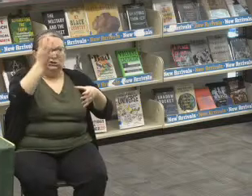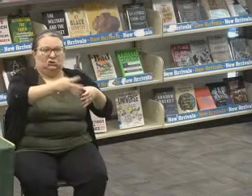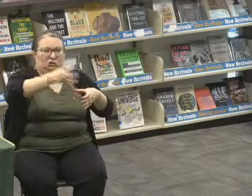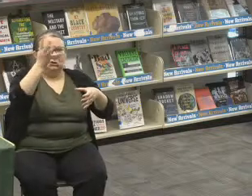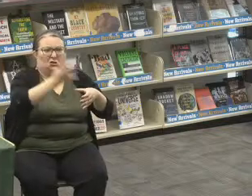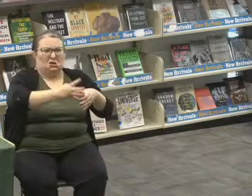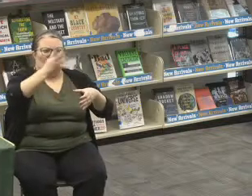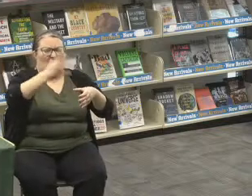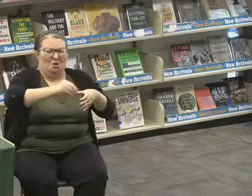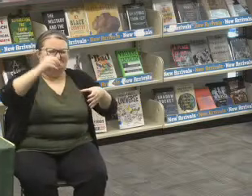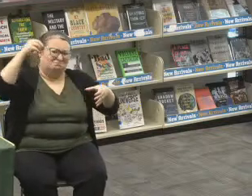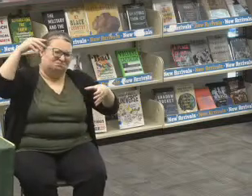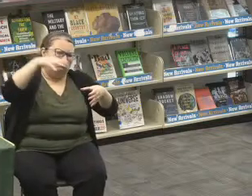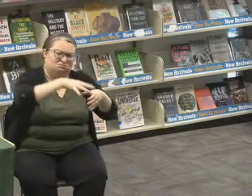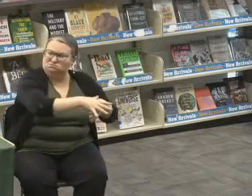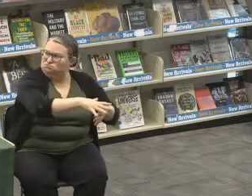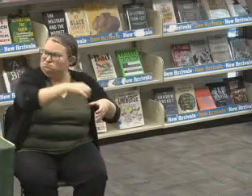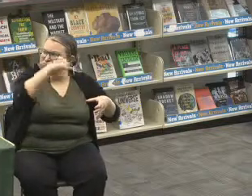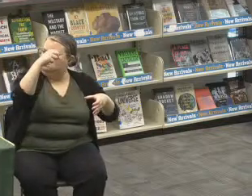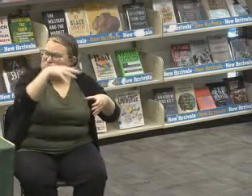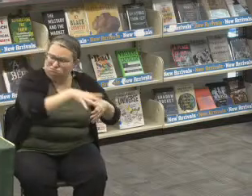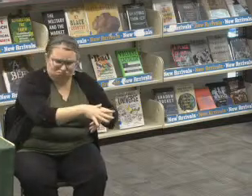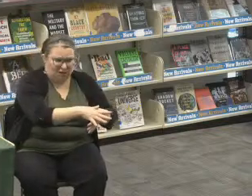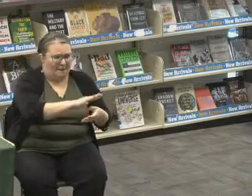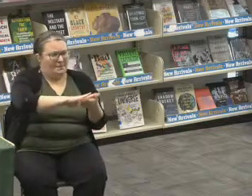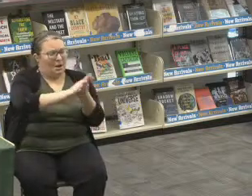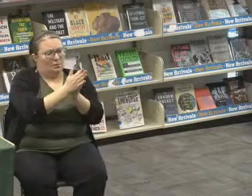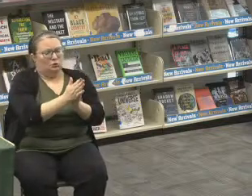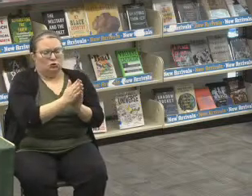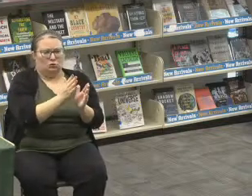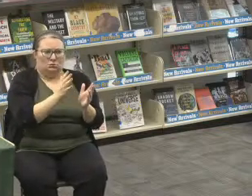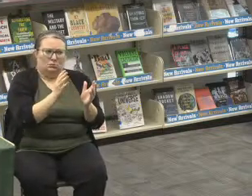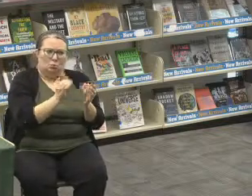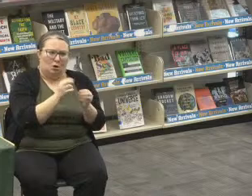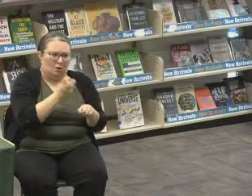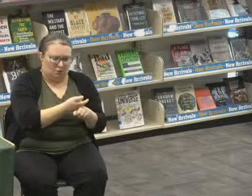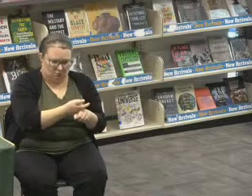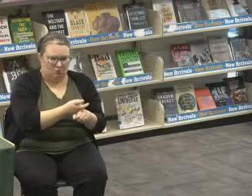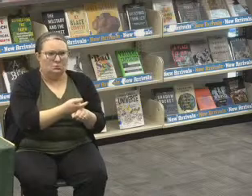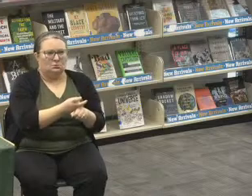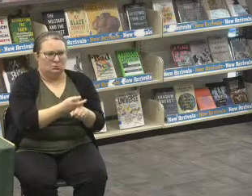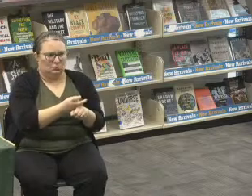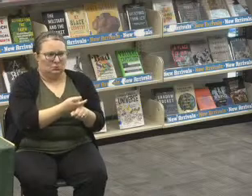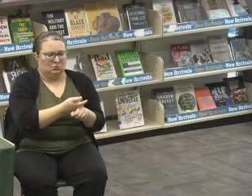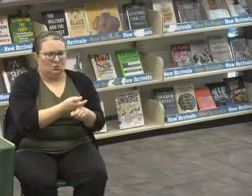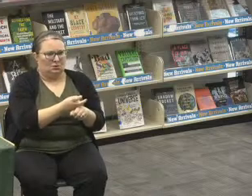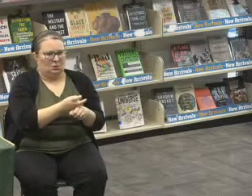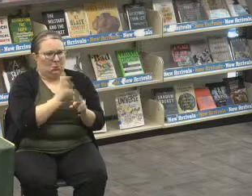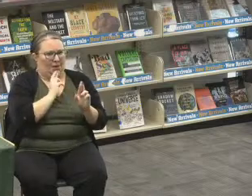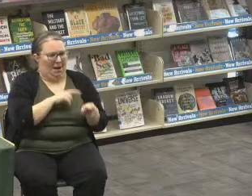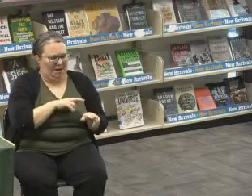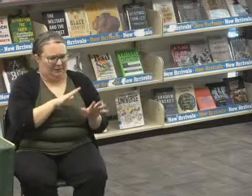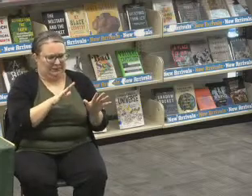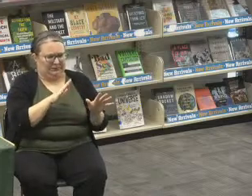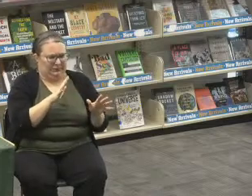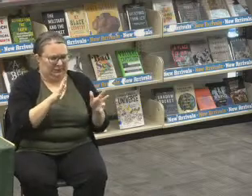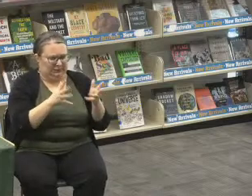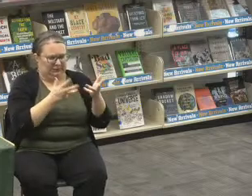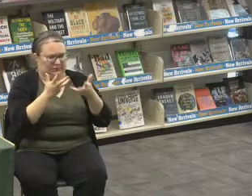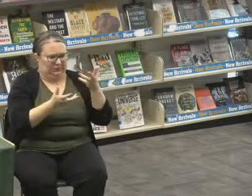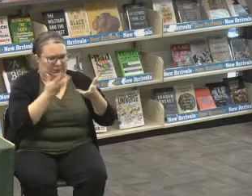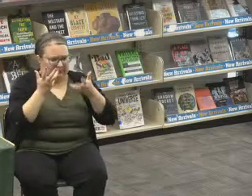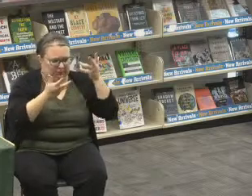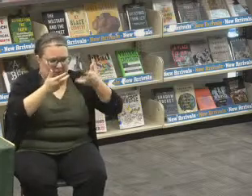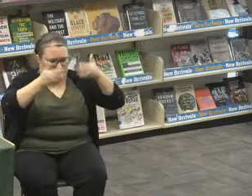trying to come into that glass. And it becomes more and more difficult and reactive and responsive. It doesn't take as